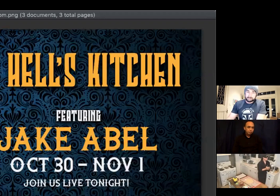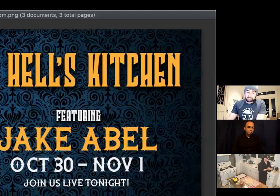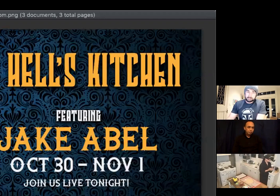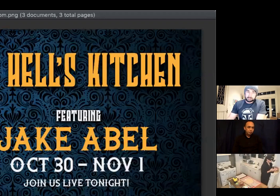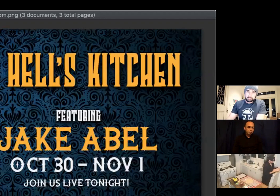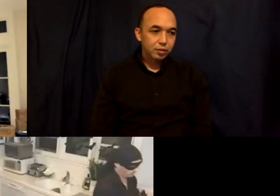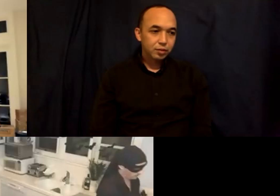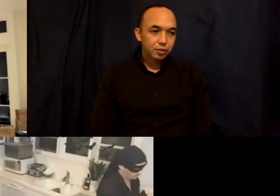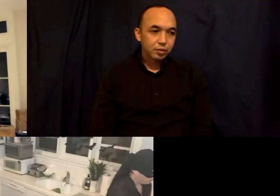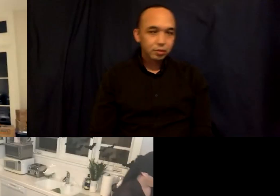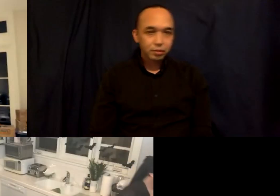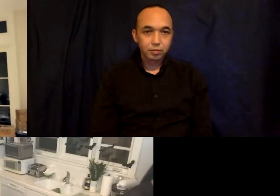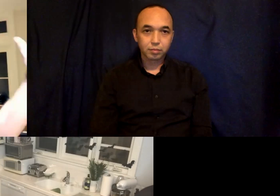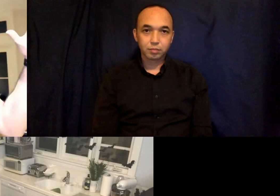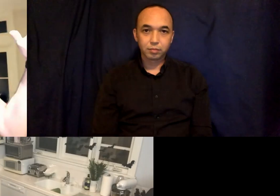Hey